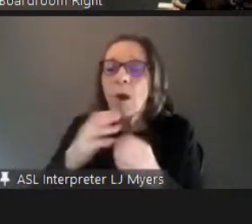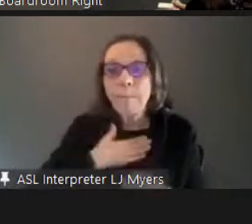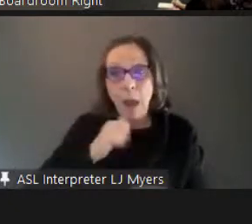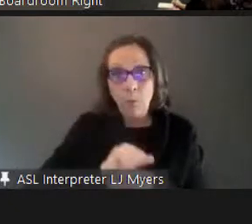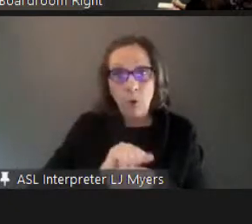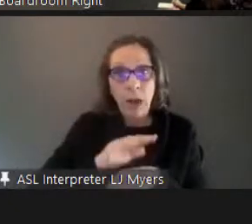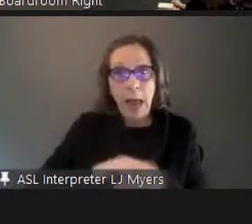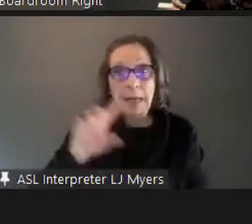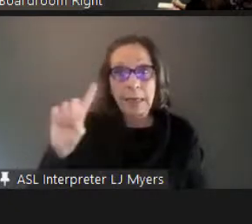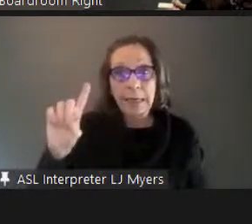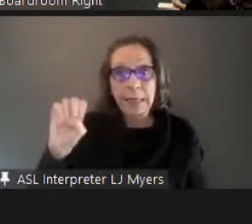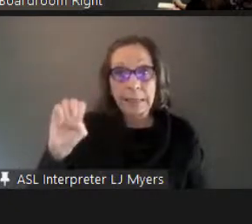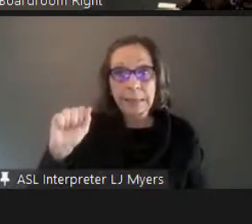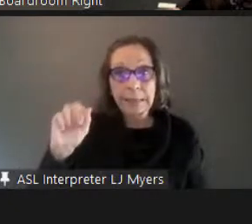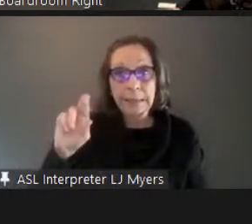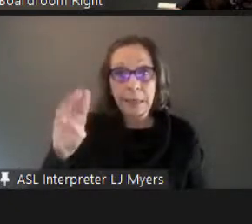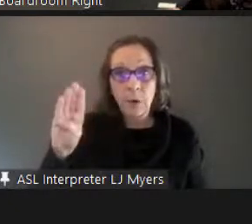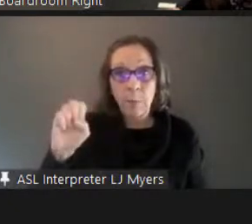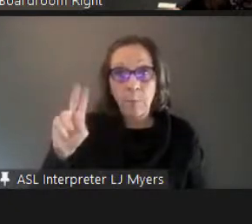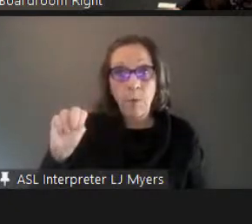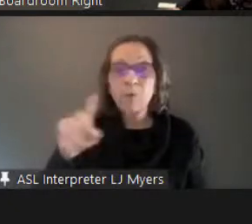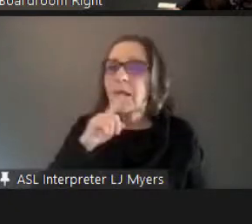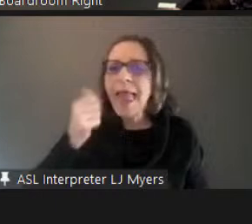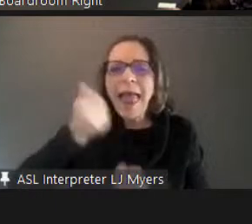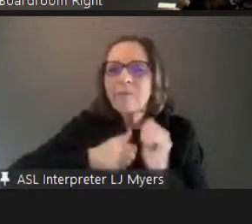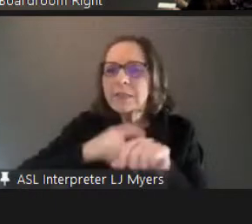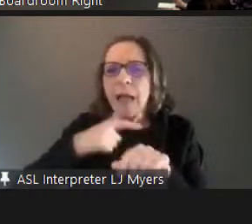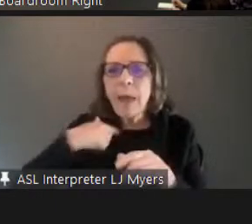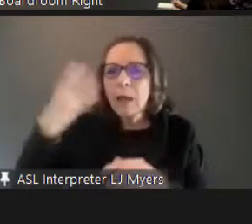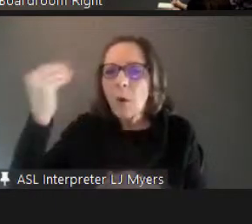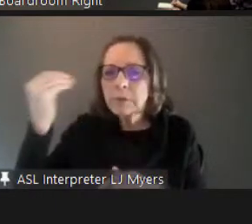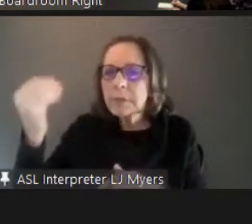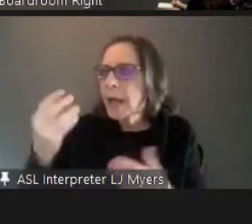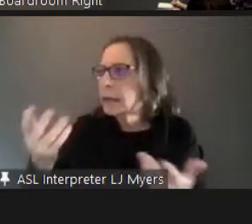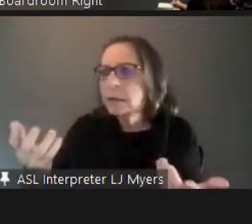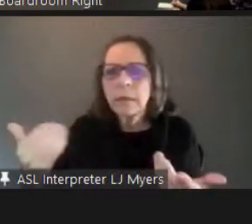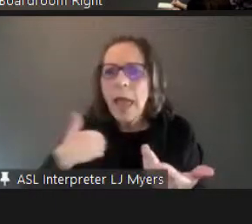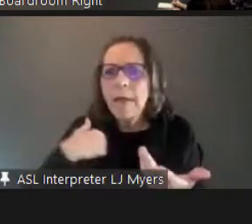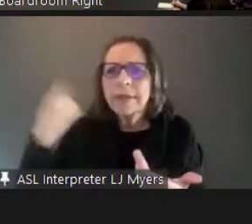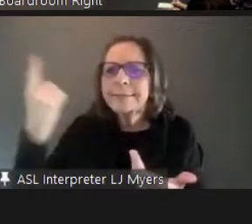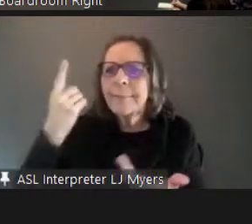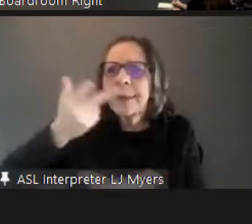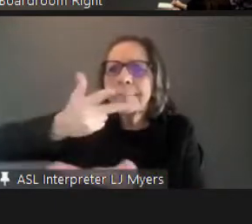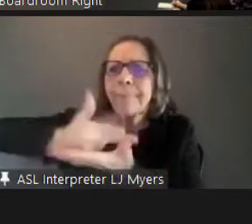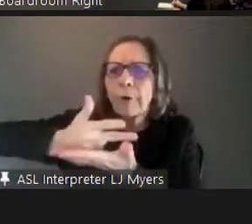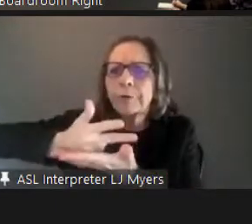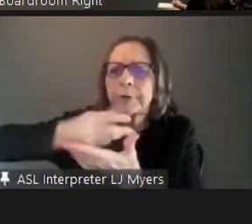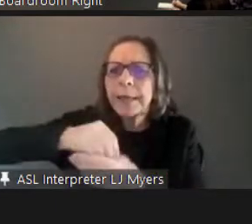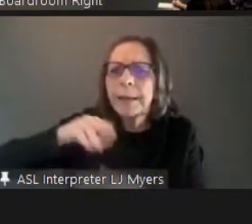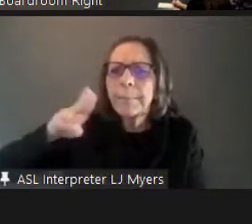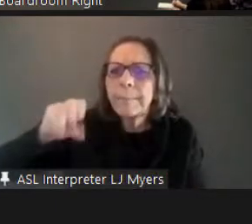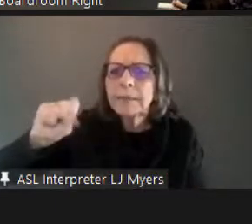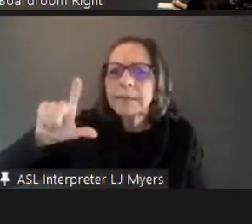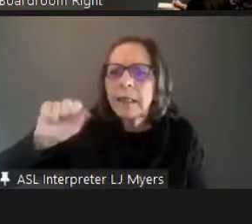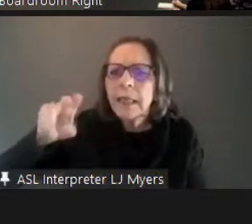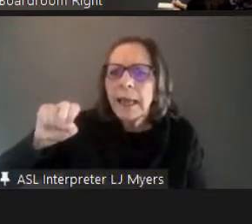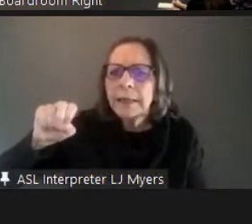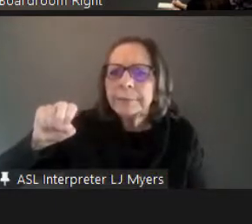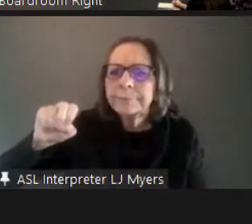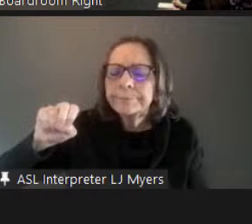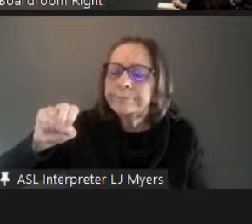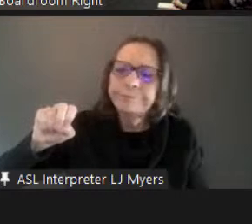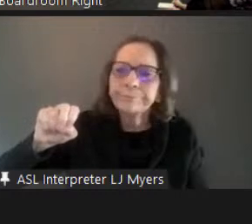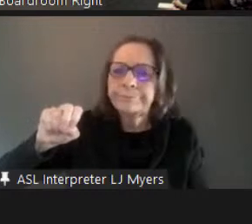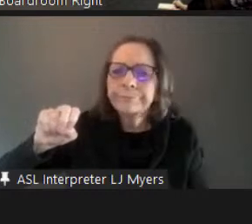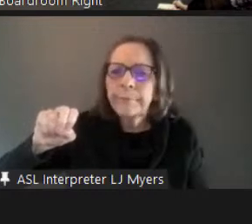there's the bus lane there, and literally every time I go outside the building, there is somebody parked in the bus lane.